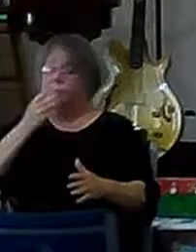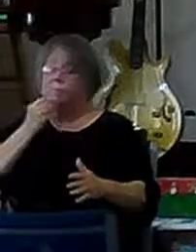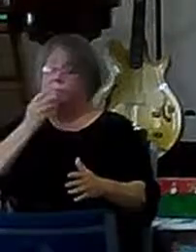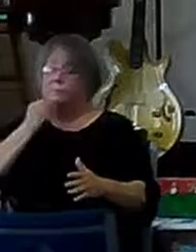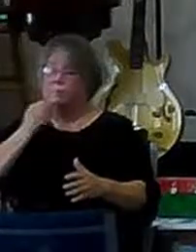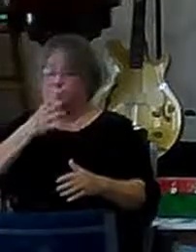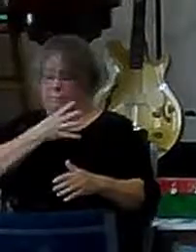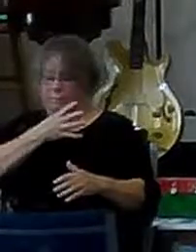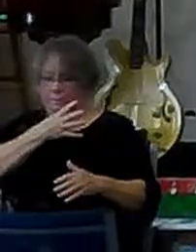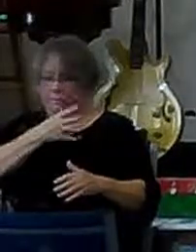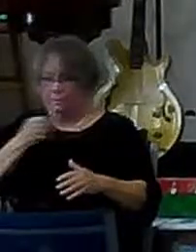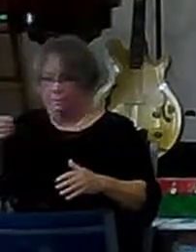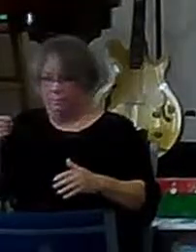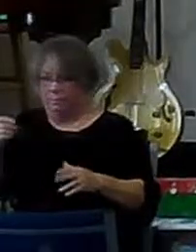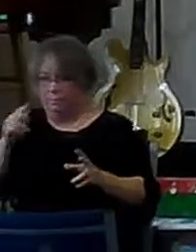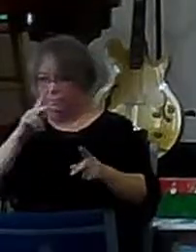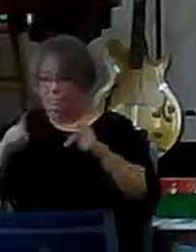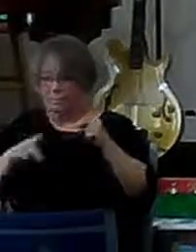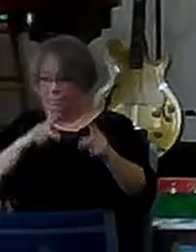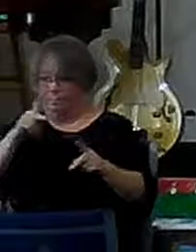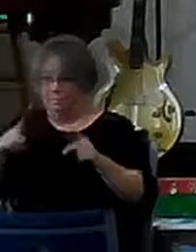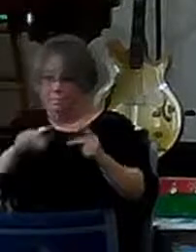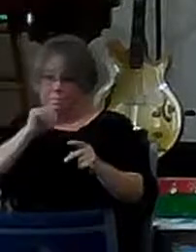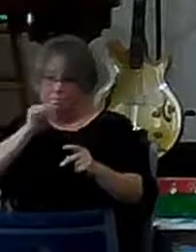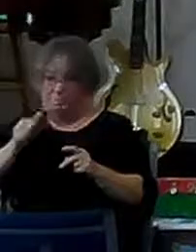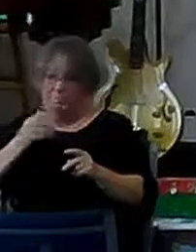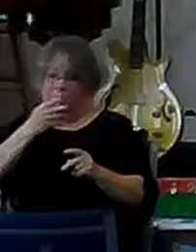the Gentile comes through Christ.